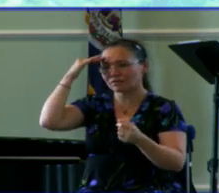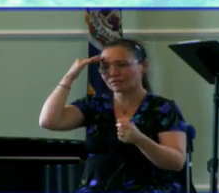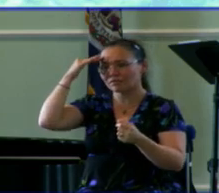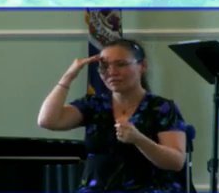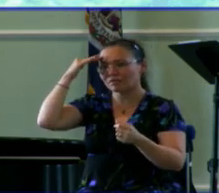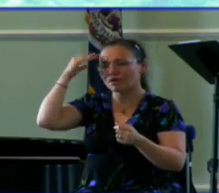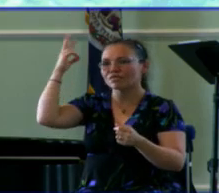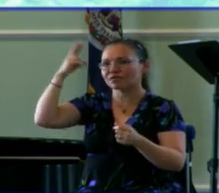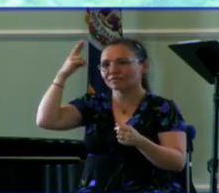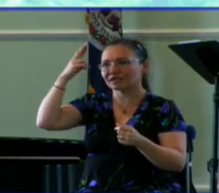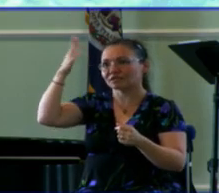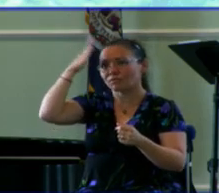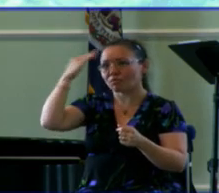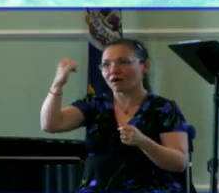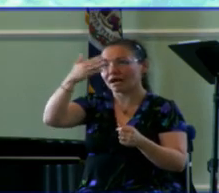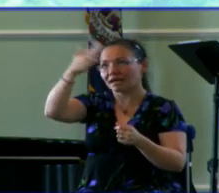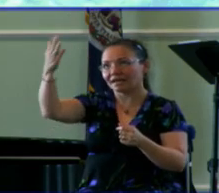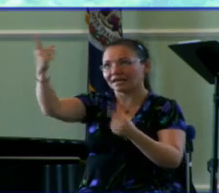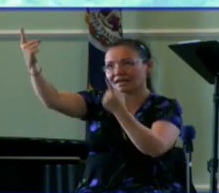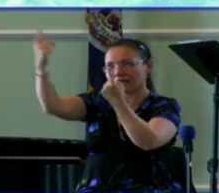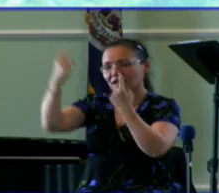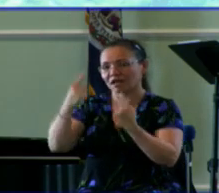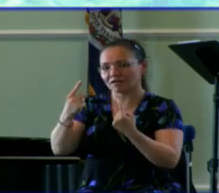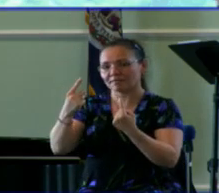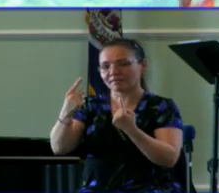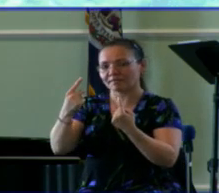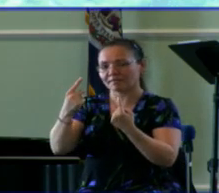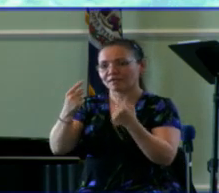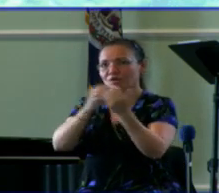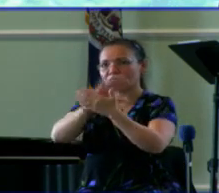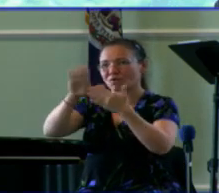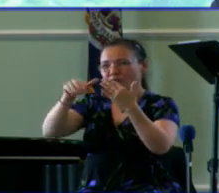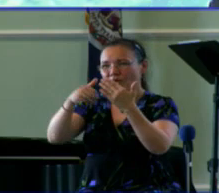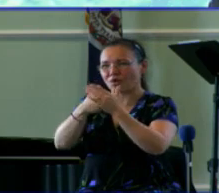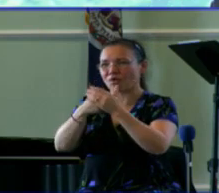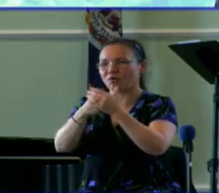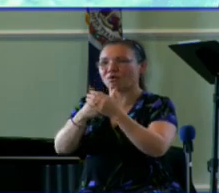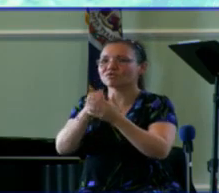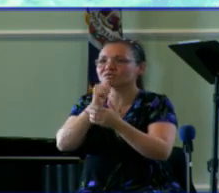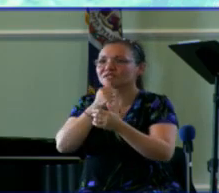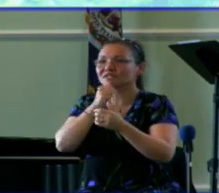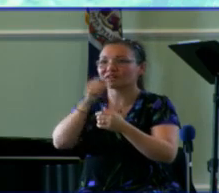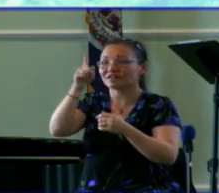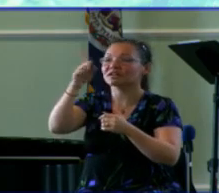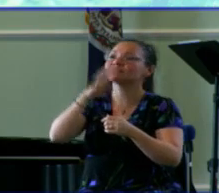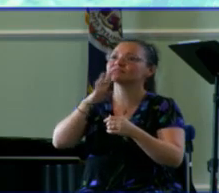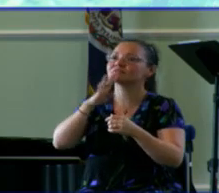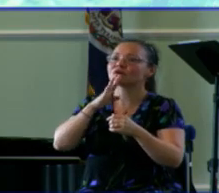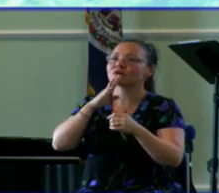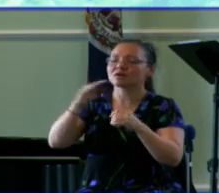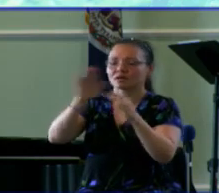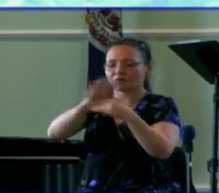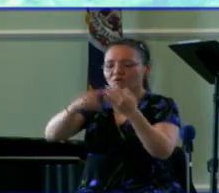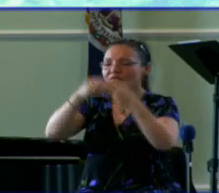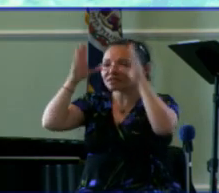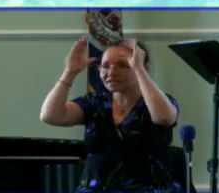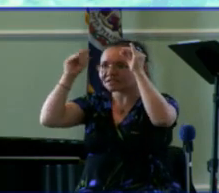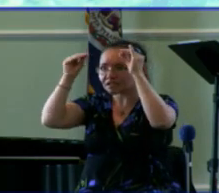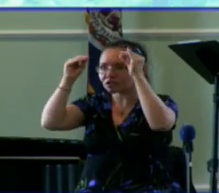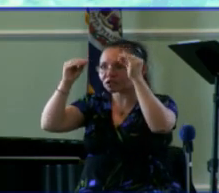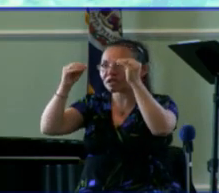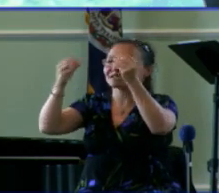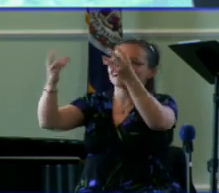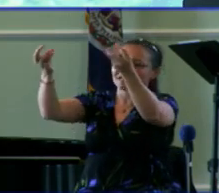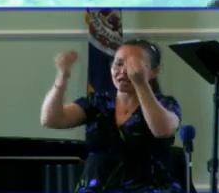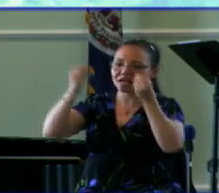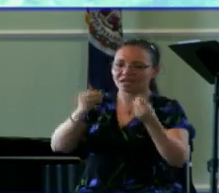the reason why he came. In the parables that he spoke, in the teachings that he gave, there was